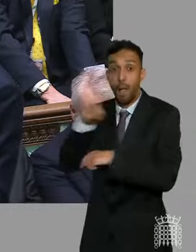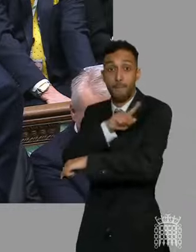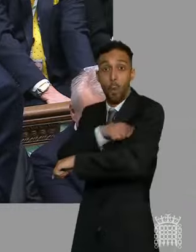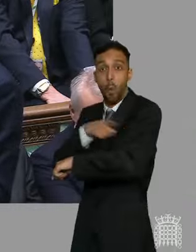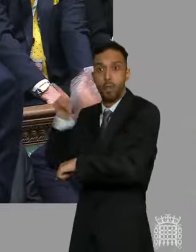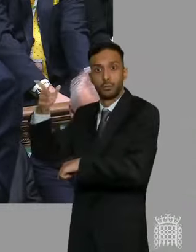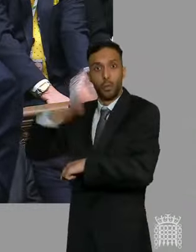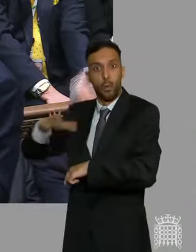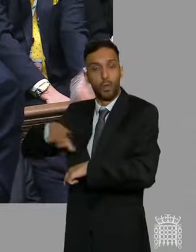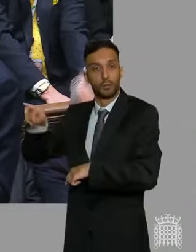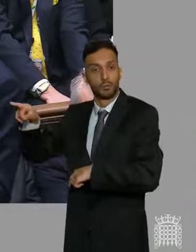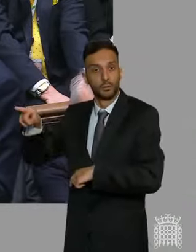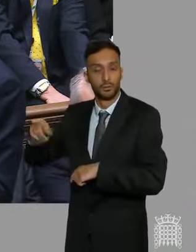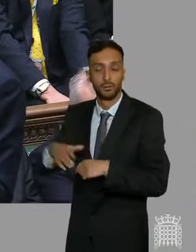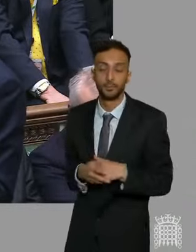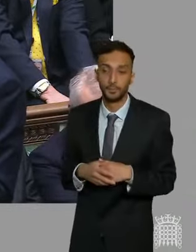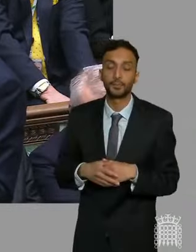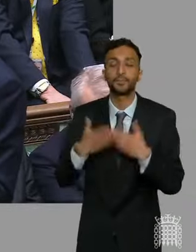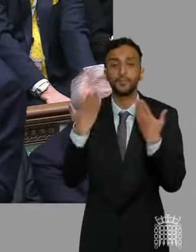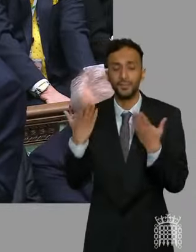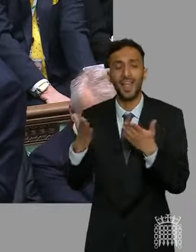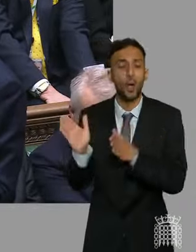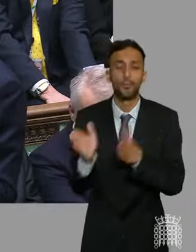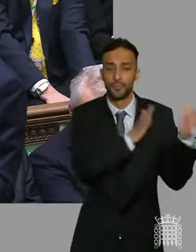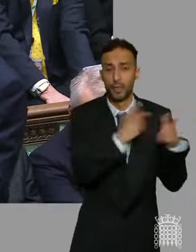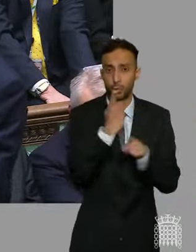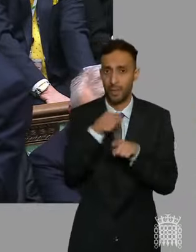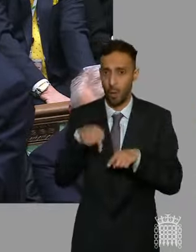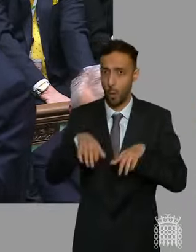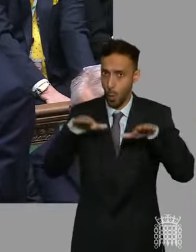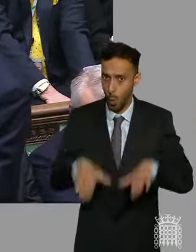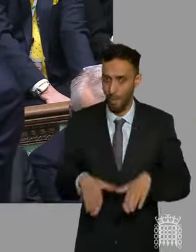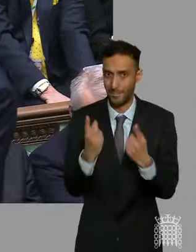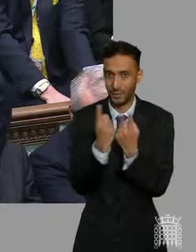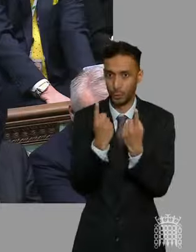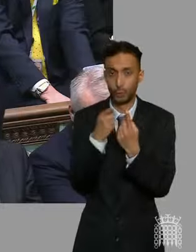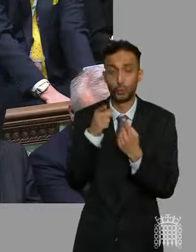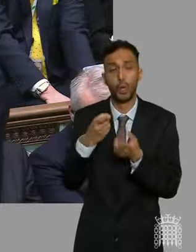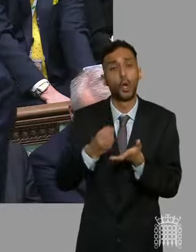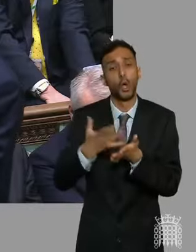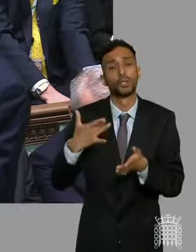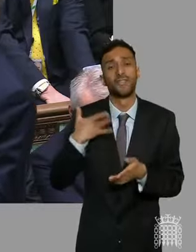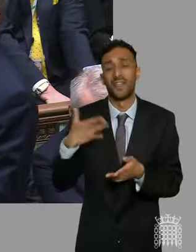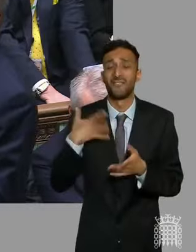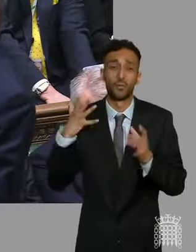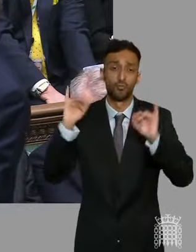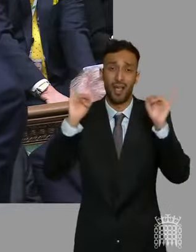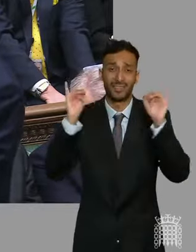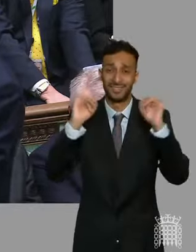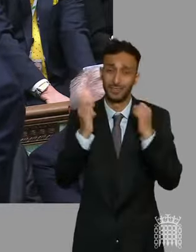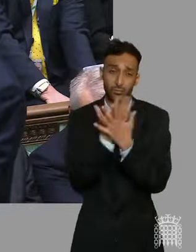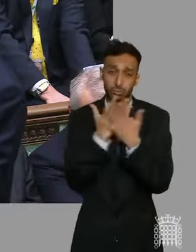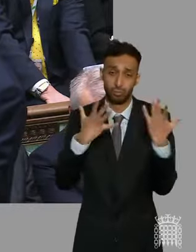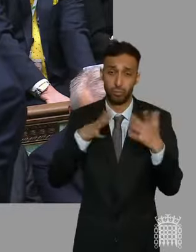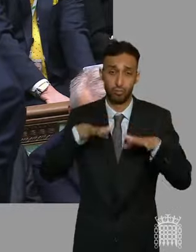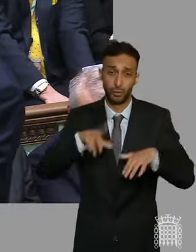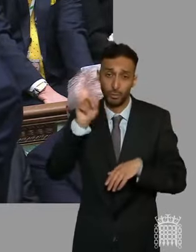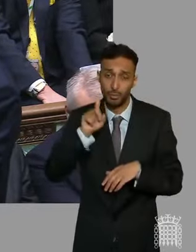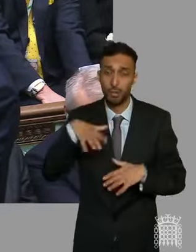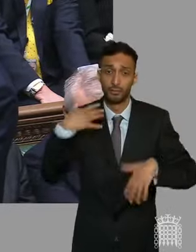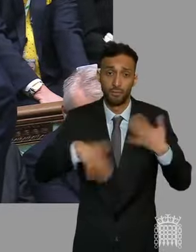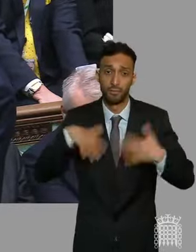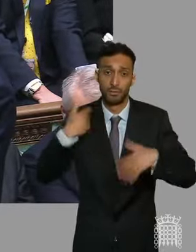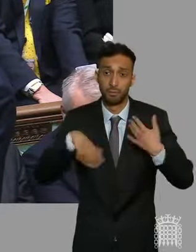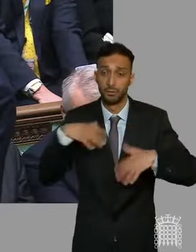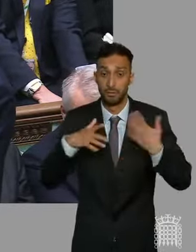of living crisis that's hitting so many of our constituents. Families in my constituency are really angry that Thames Water is